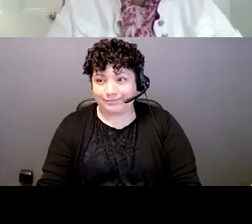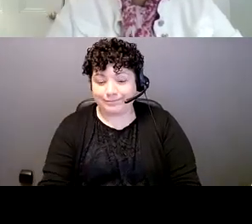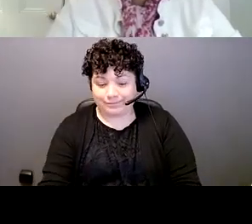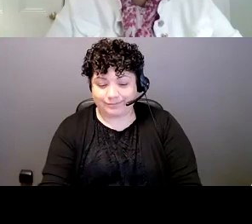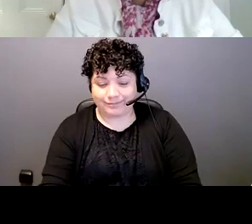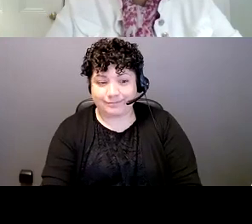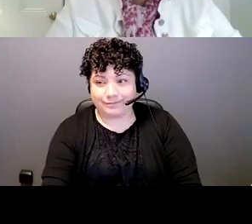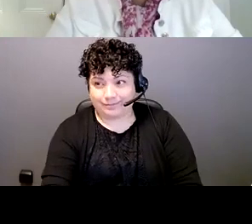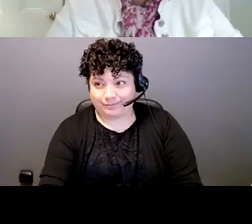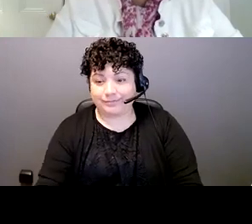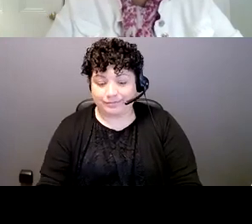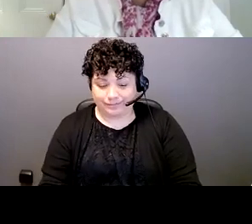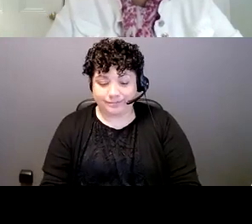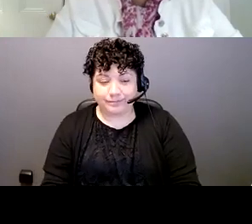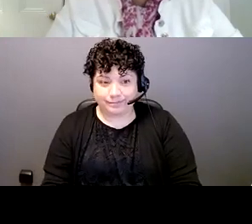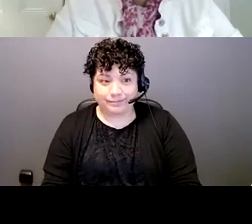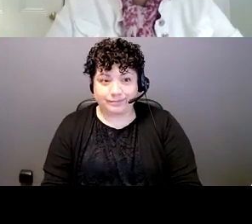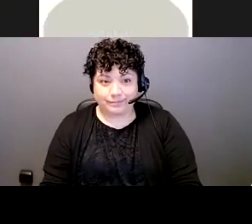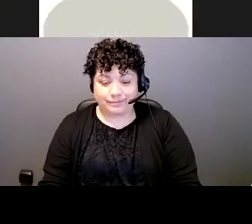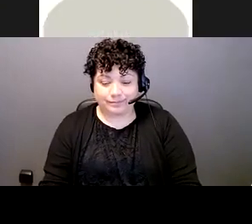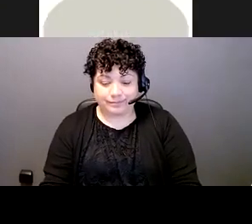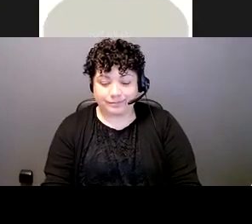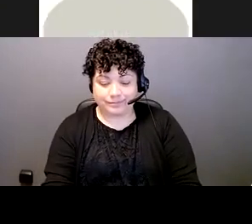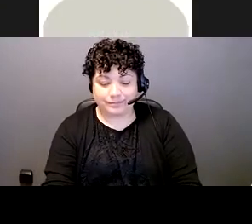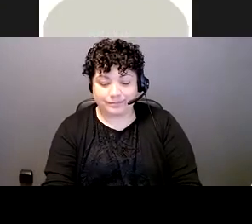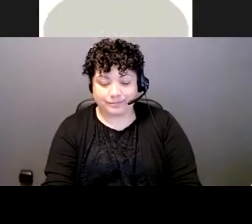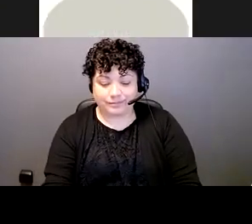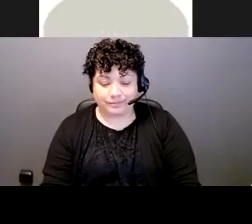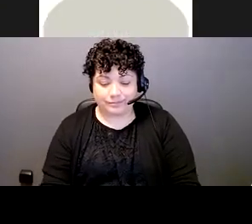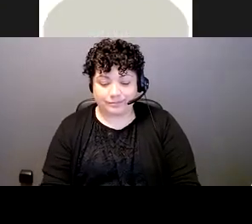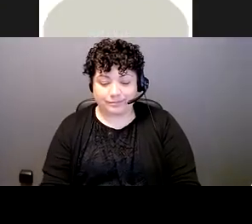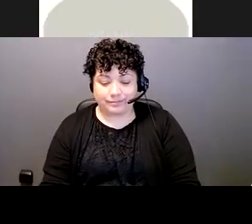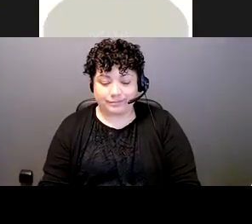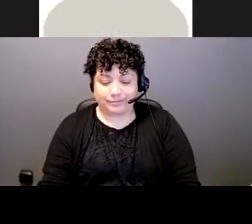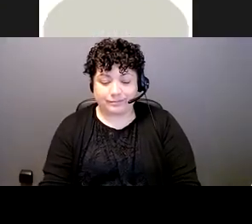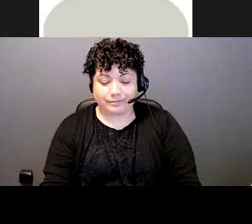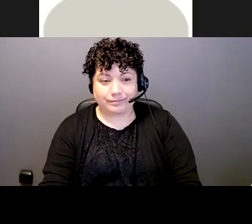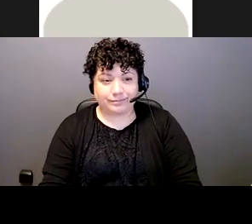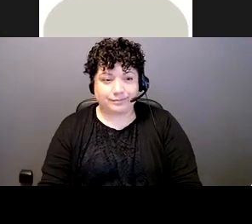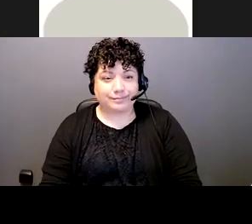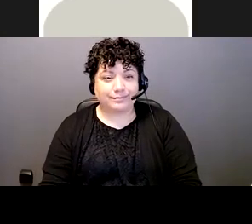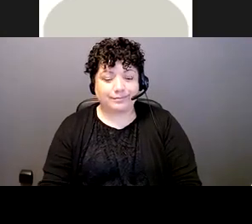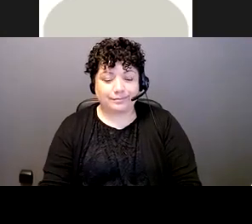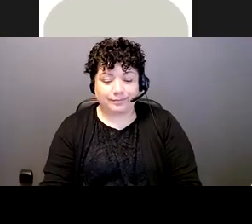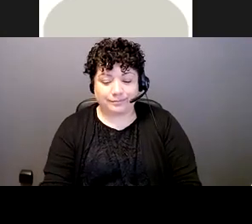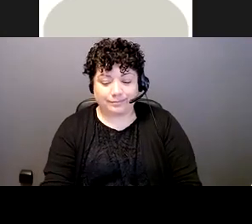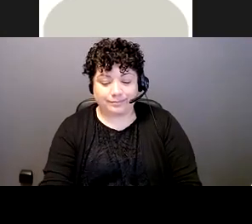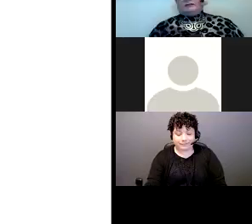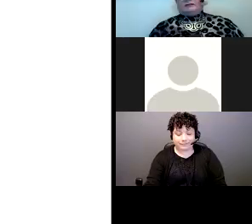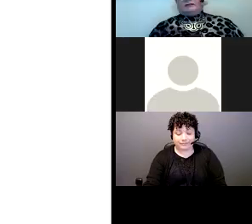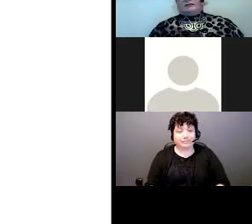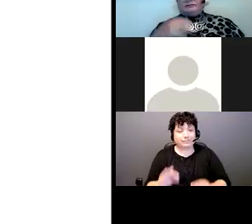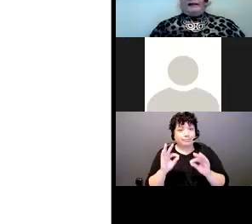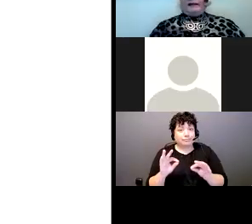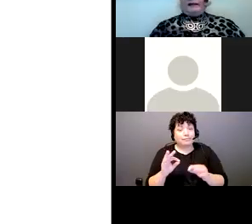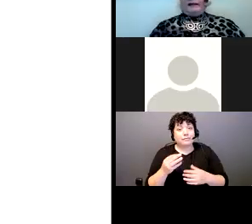Can you hear me now? Yes, yes, Marilyn. Okay, okay, good. So, to understand the addiction